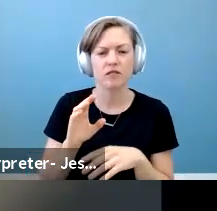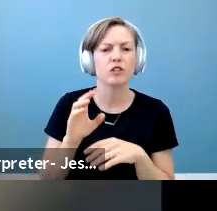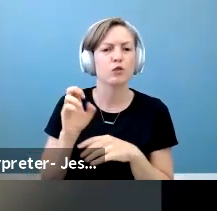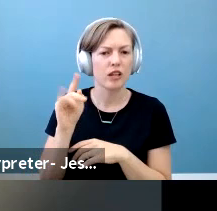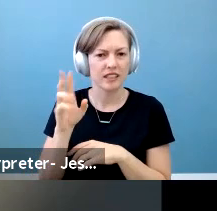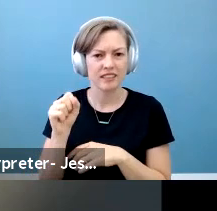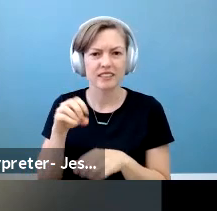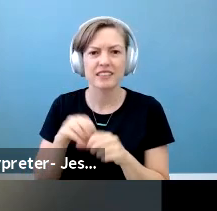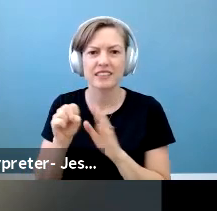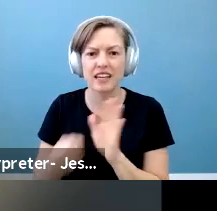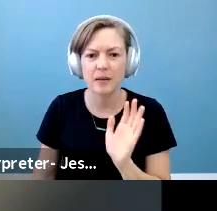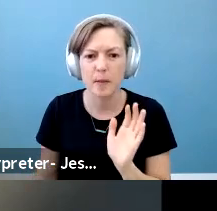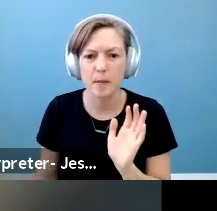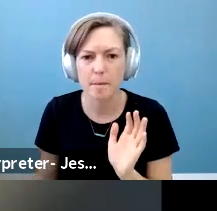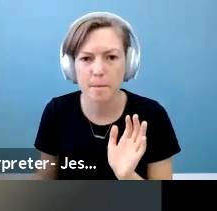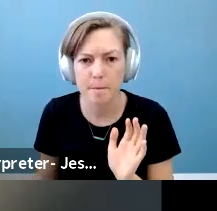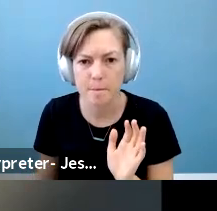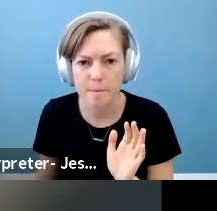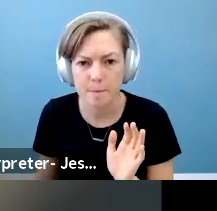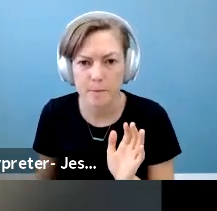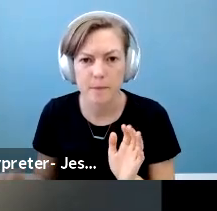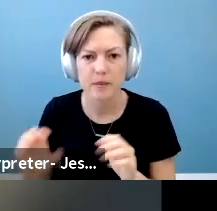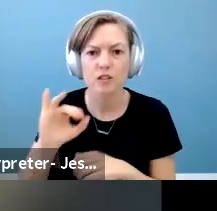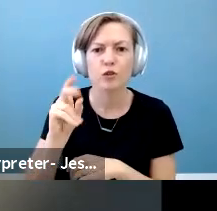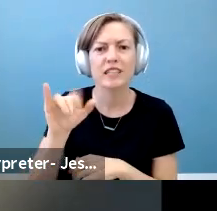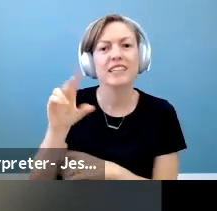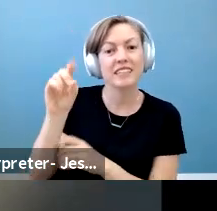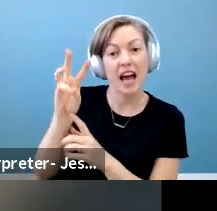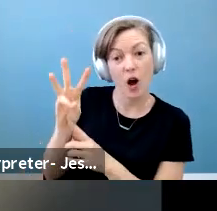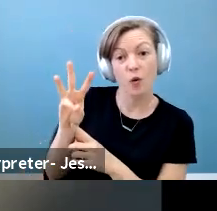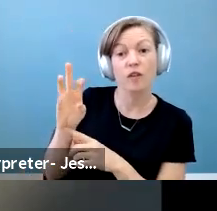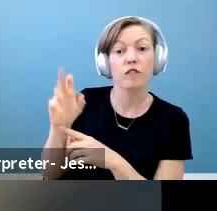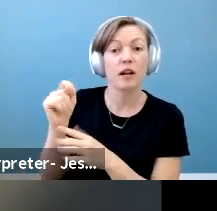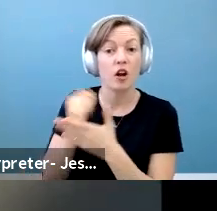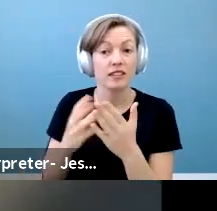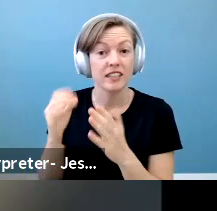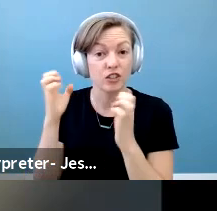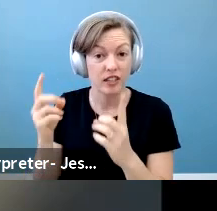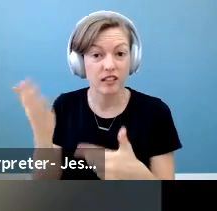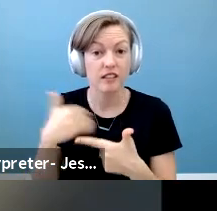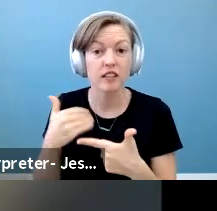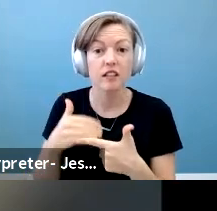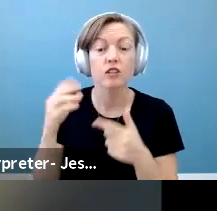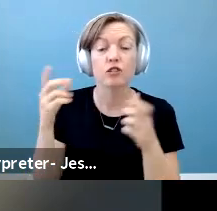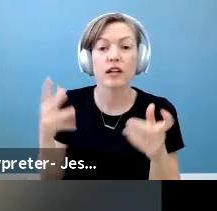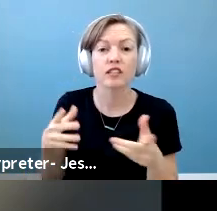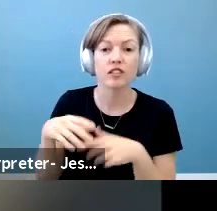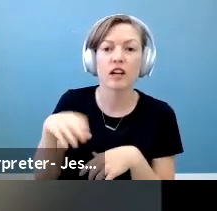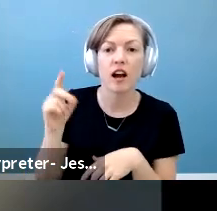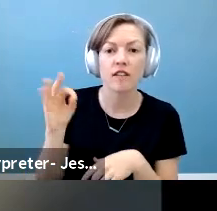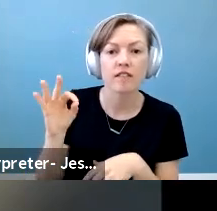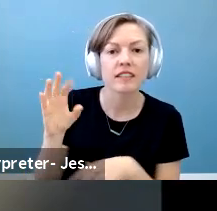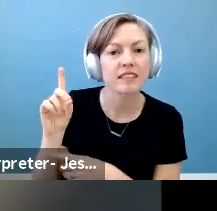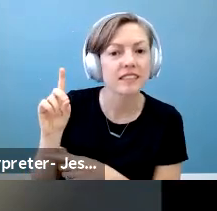Vermont. We have Judy Dow, Vermont artist and educator, as well as the executive director of Gadakana,